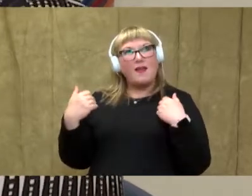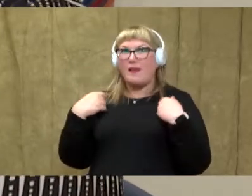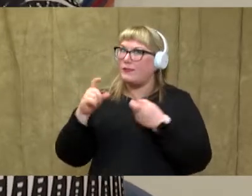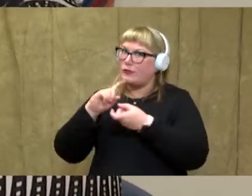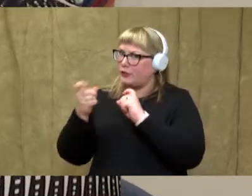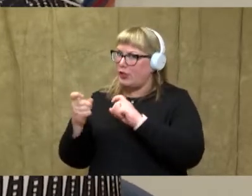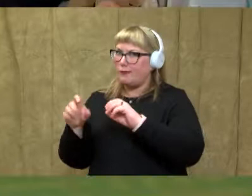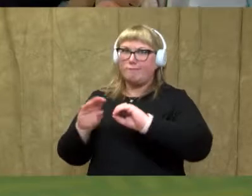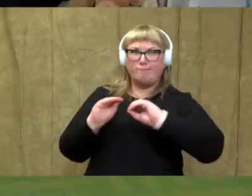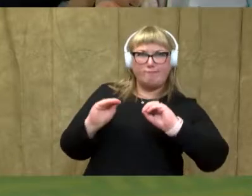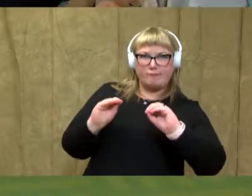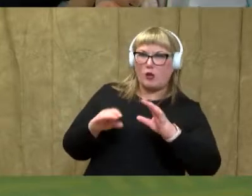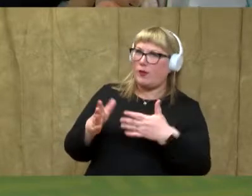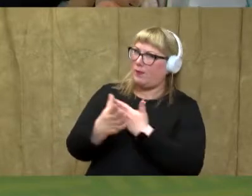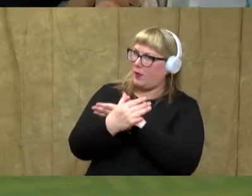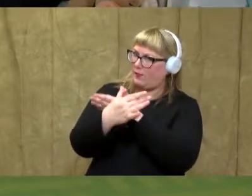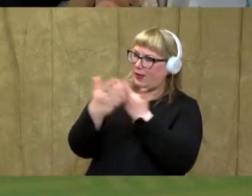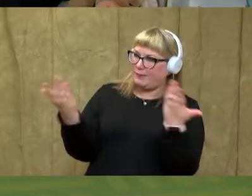butterflies. That is so true.